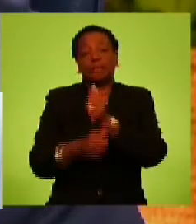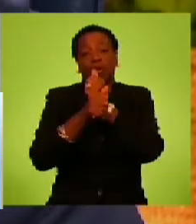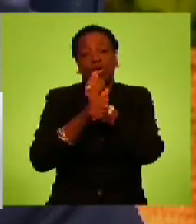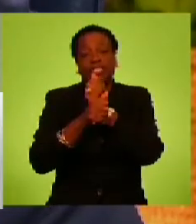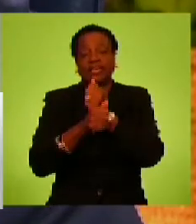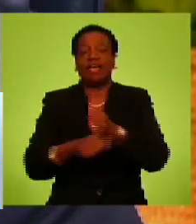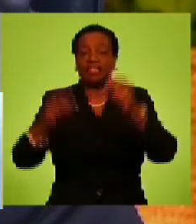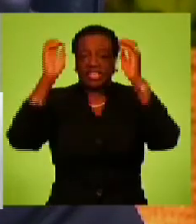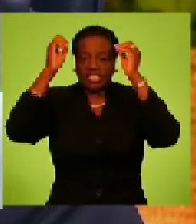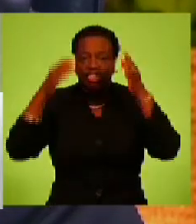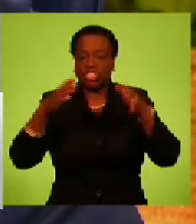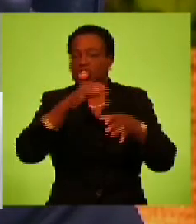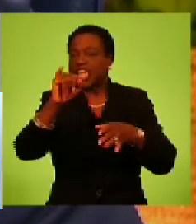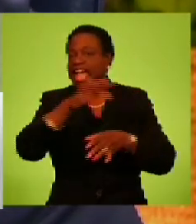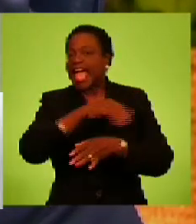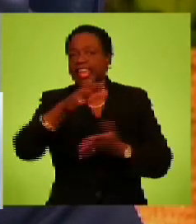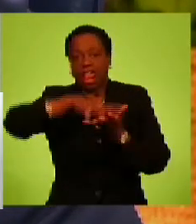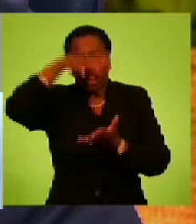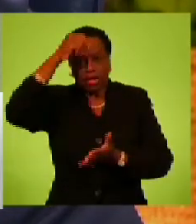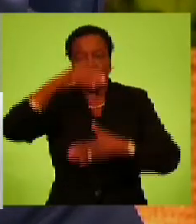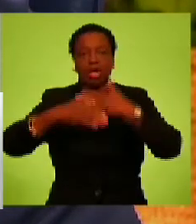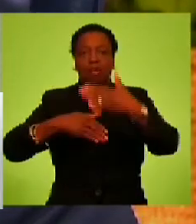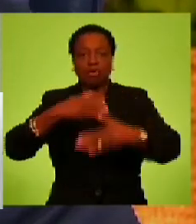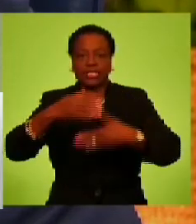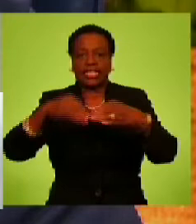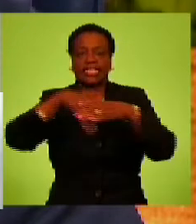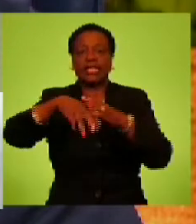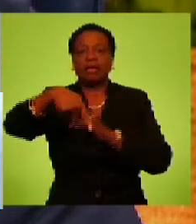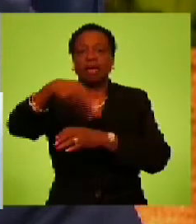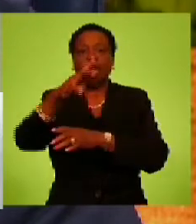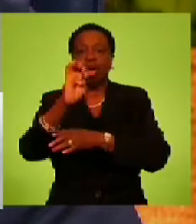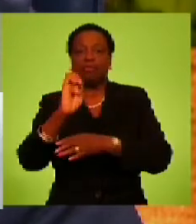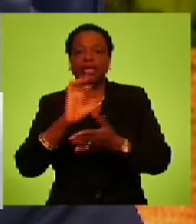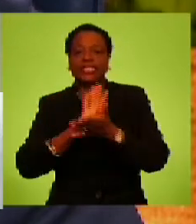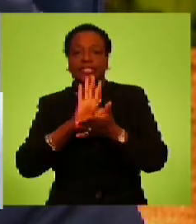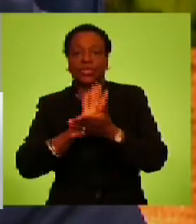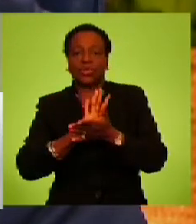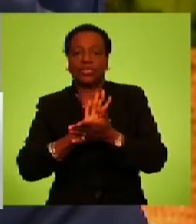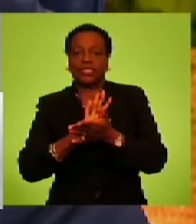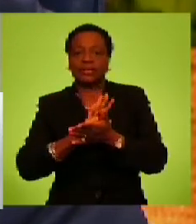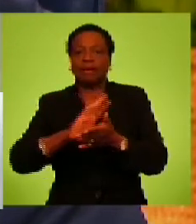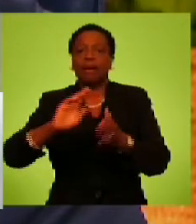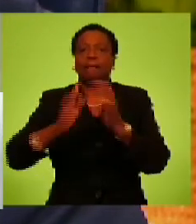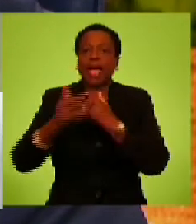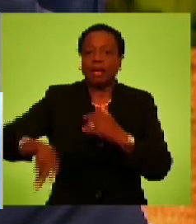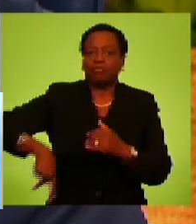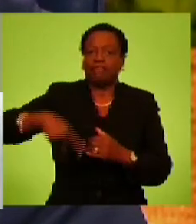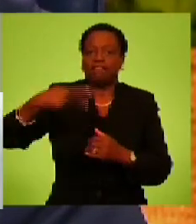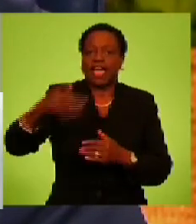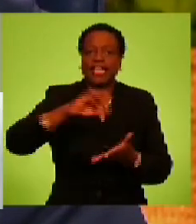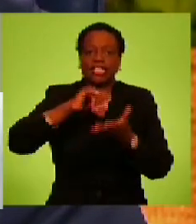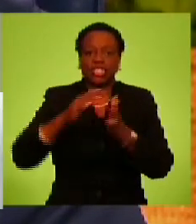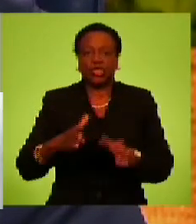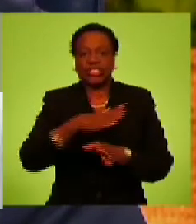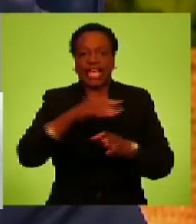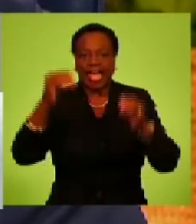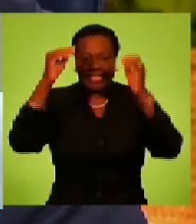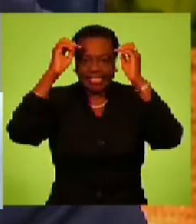These devices are being used to support the teaching and learning process in